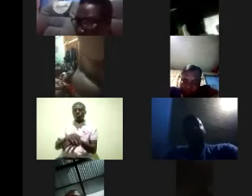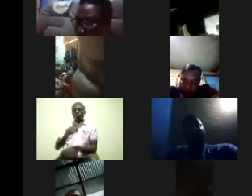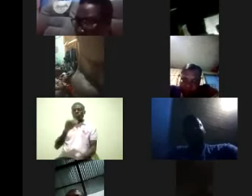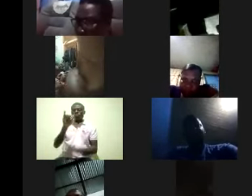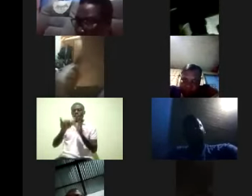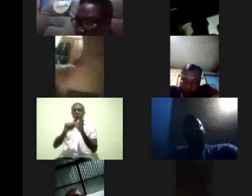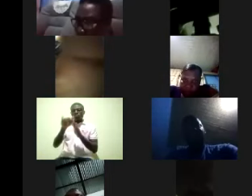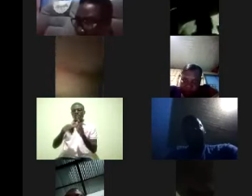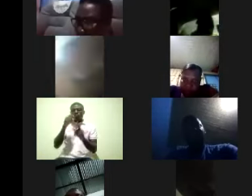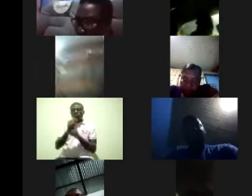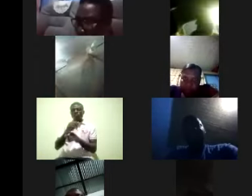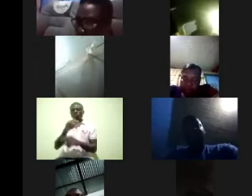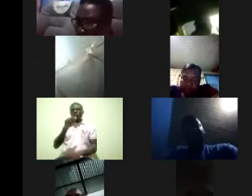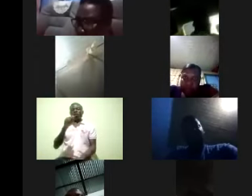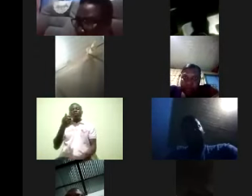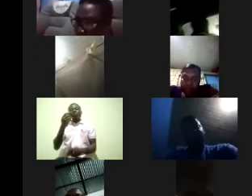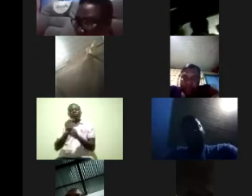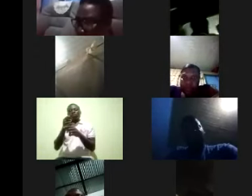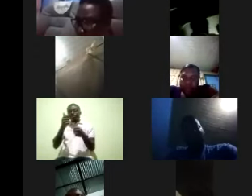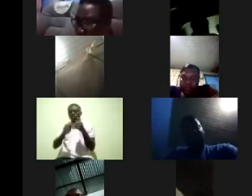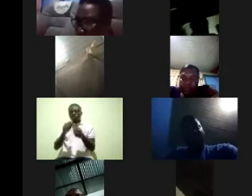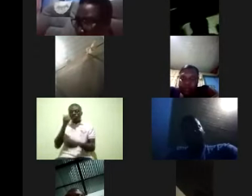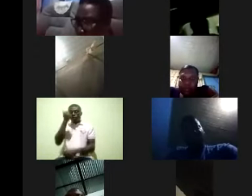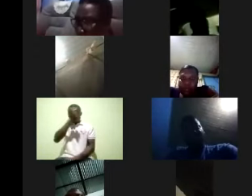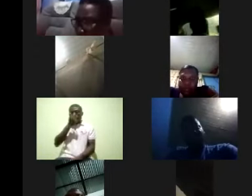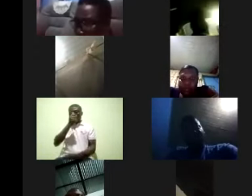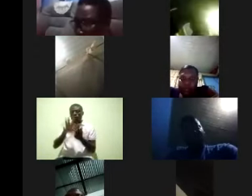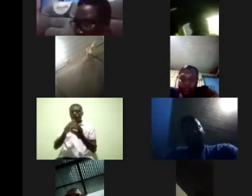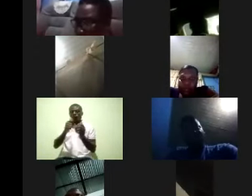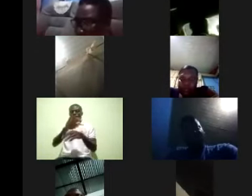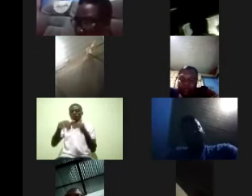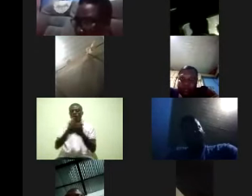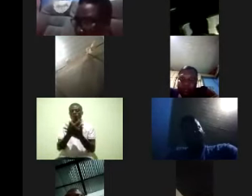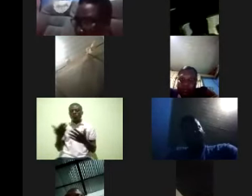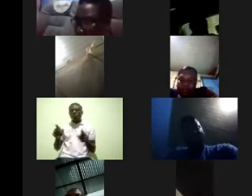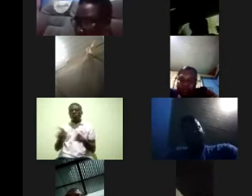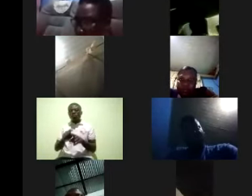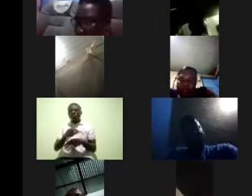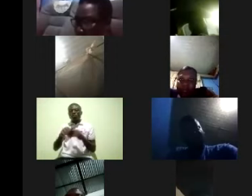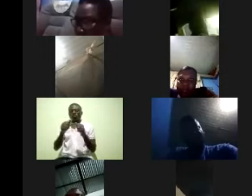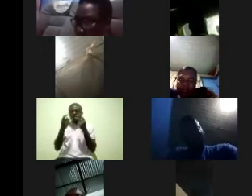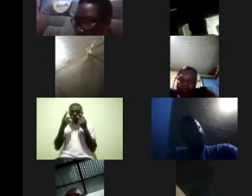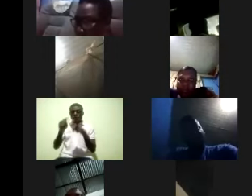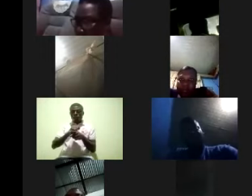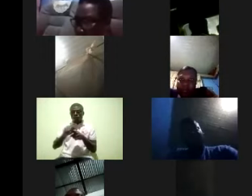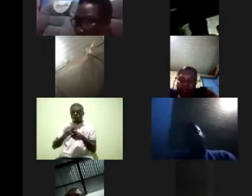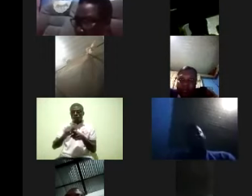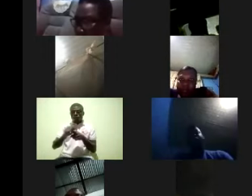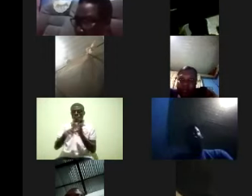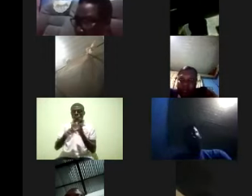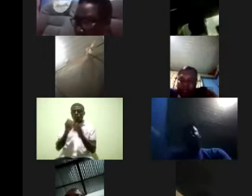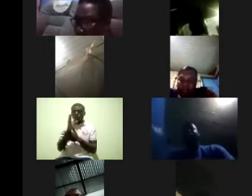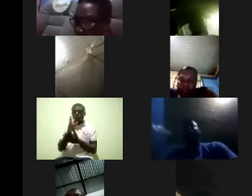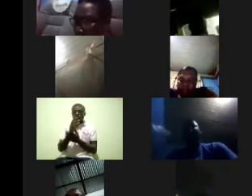type Africa Dyslexia Organization on Facebook and follow us. And as you can see, the trainings have been projected.